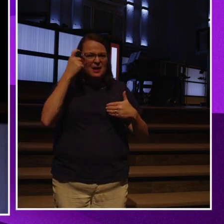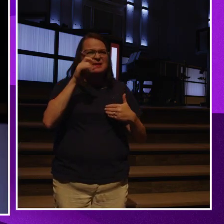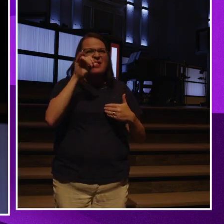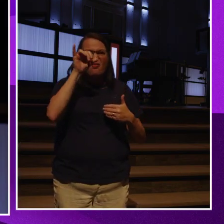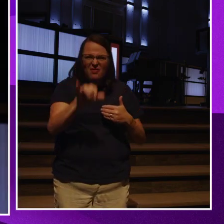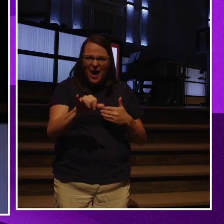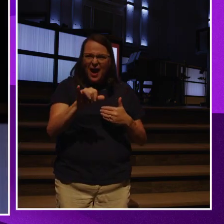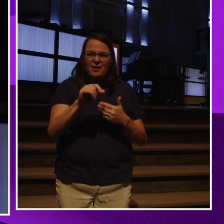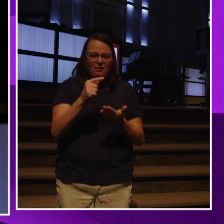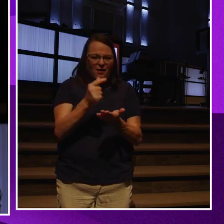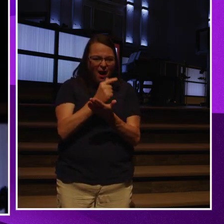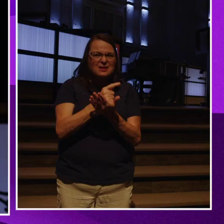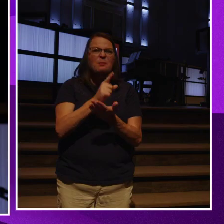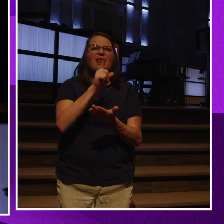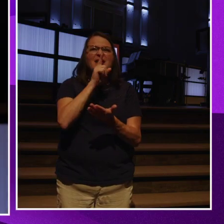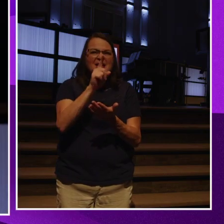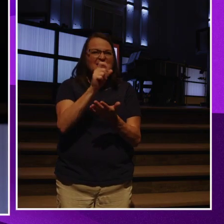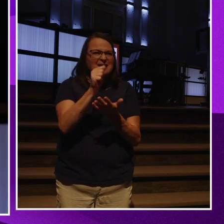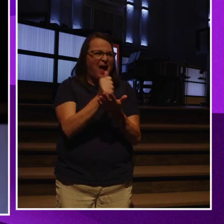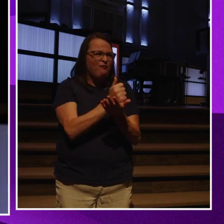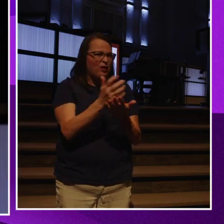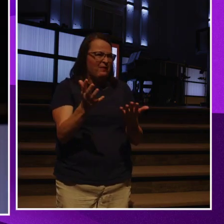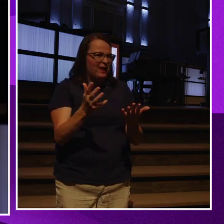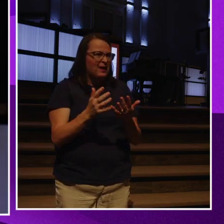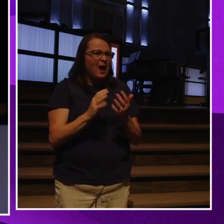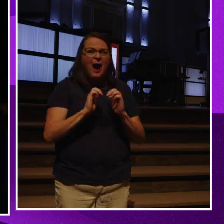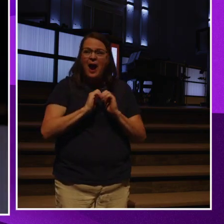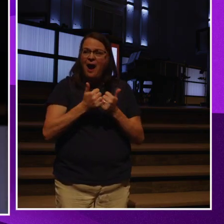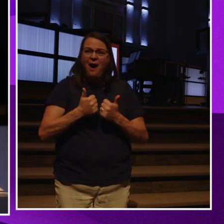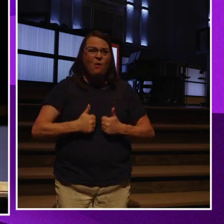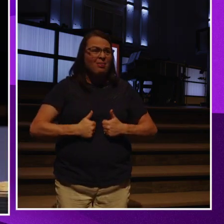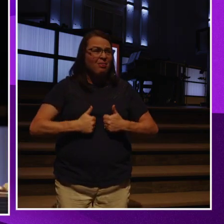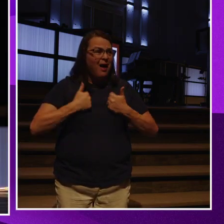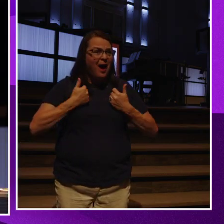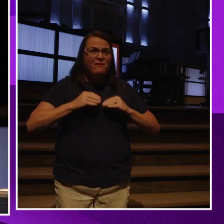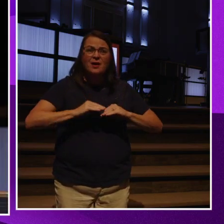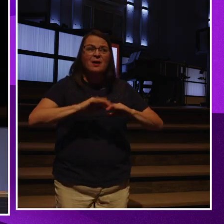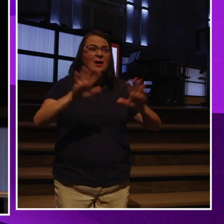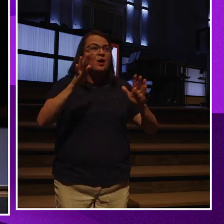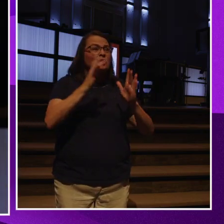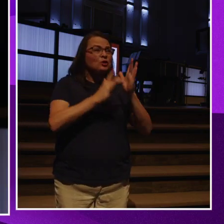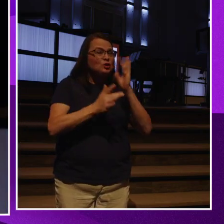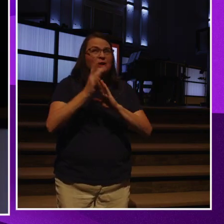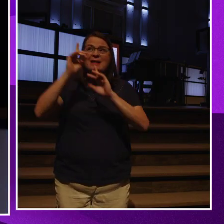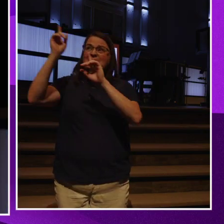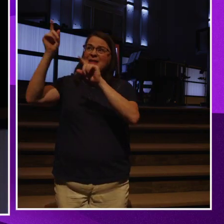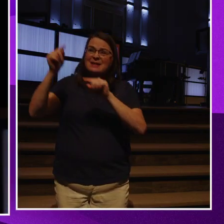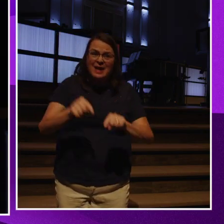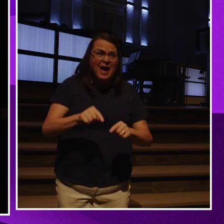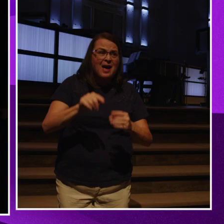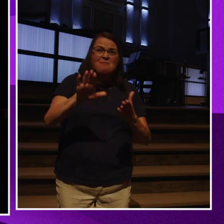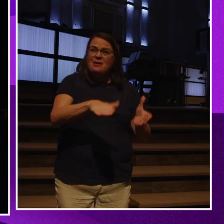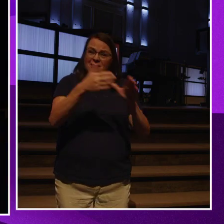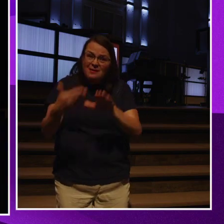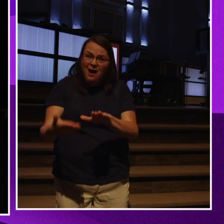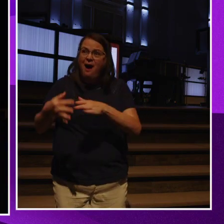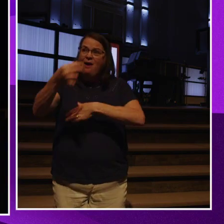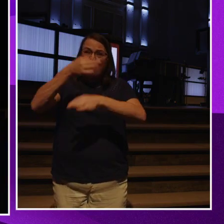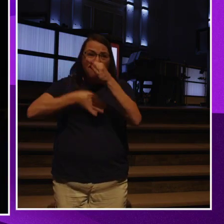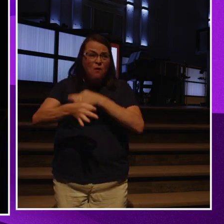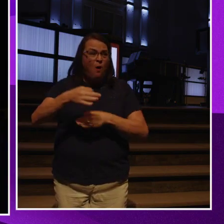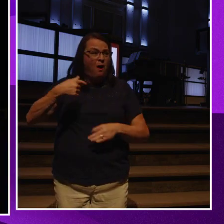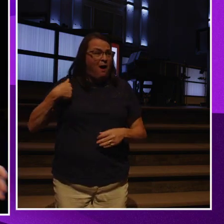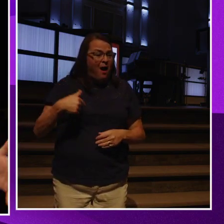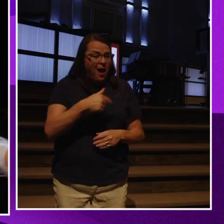For you and for me. That's how we get through life. It's the gospel message, the truth that Jesus came, that he gave himself for us. And